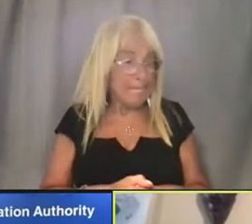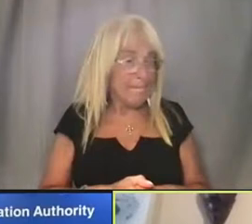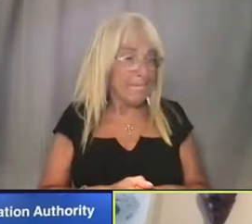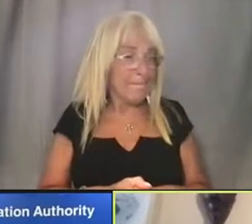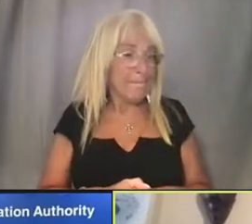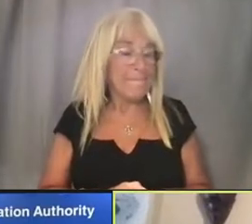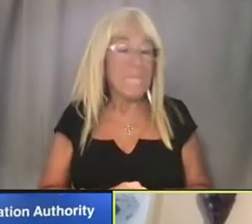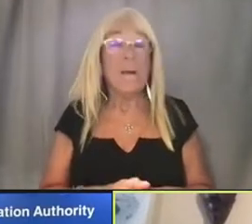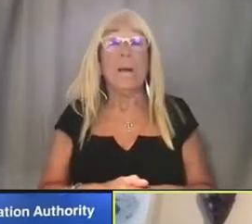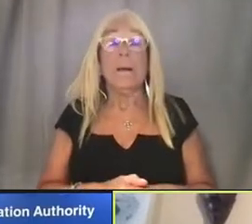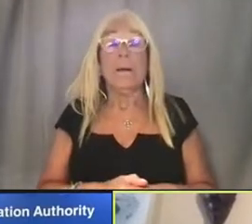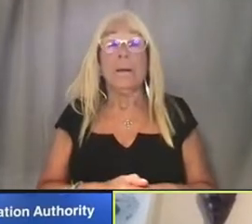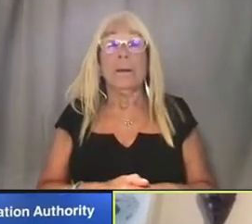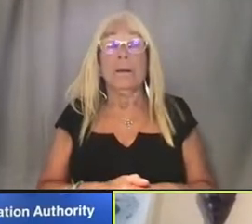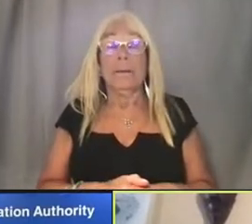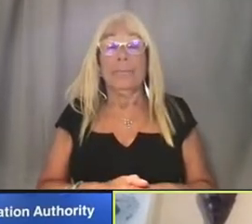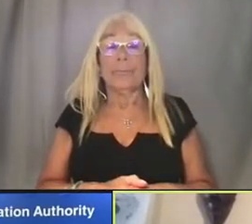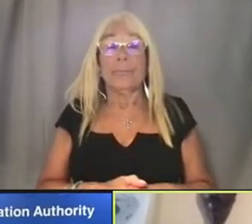um